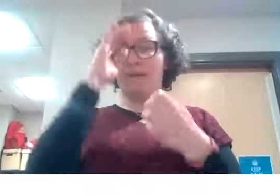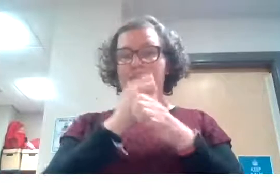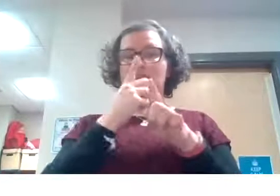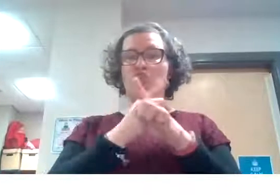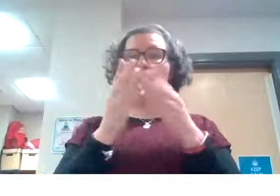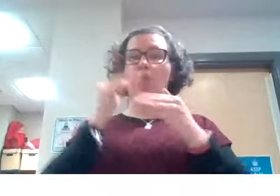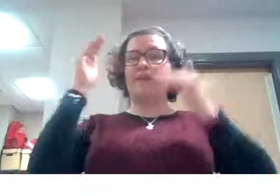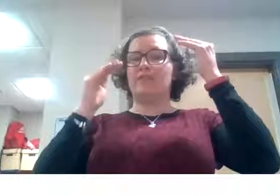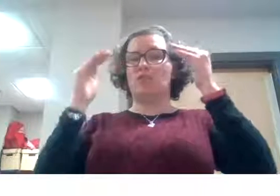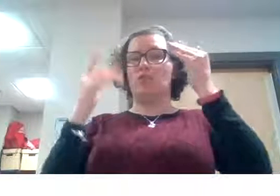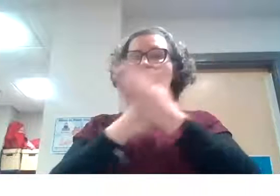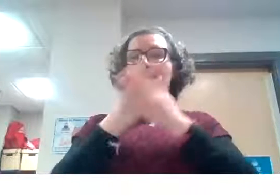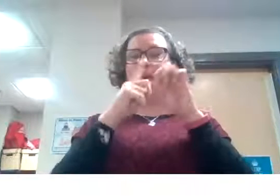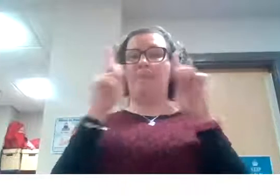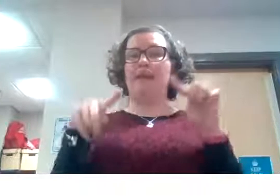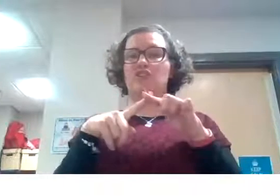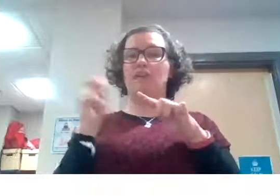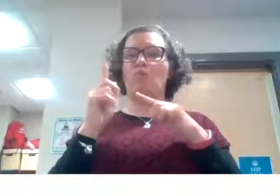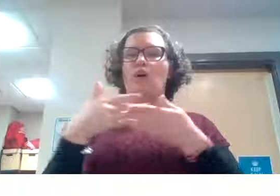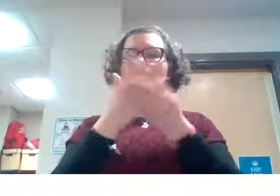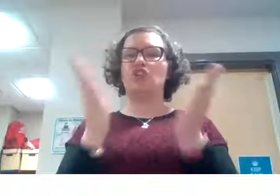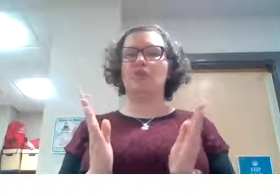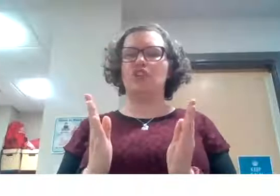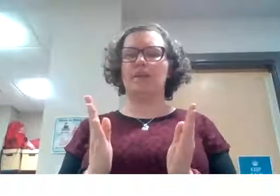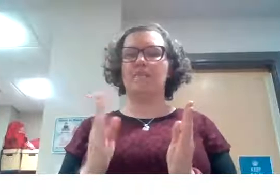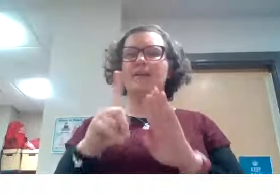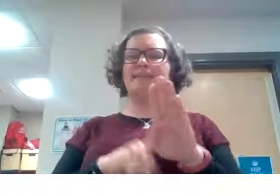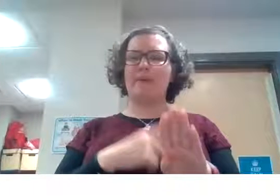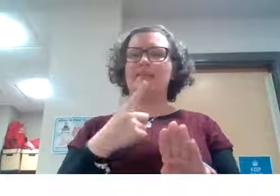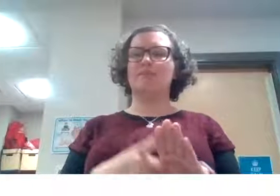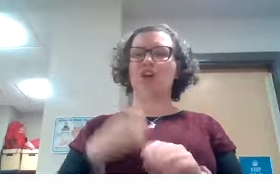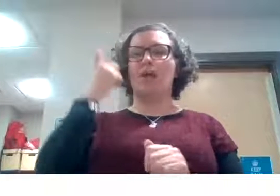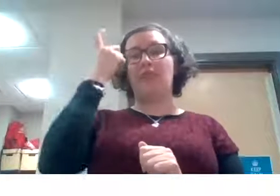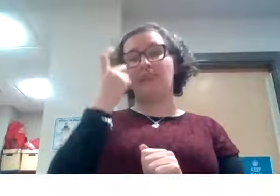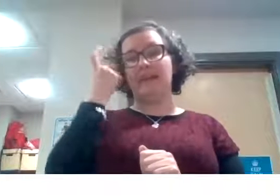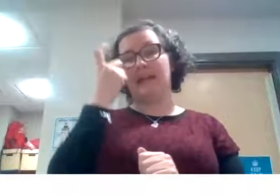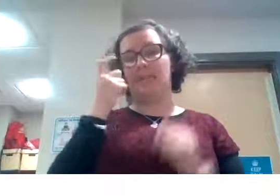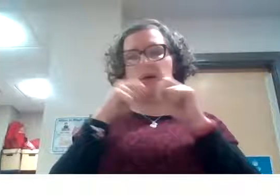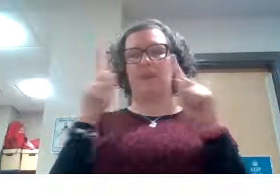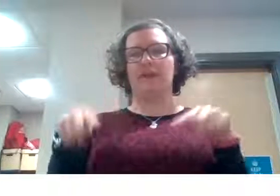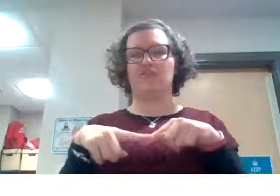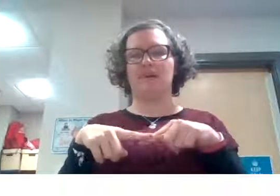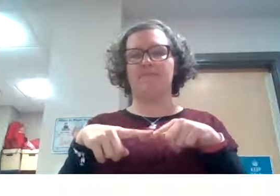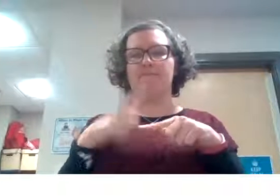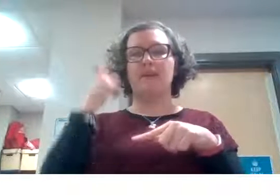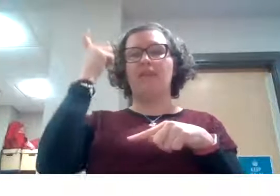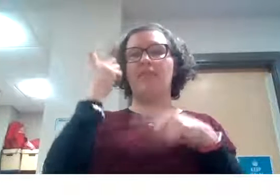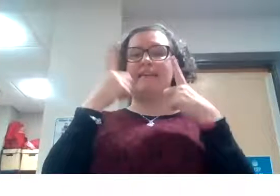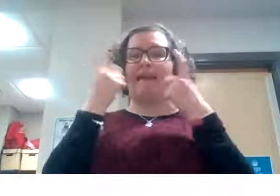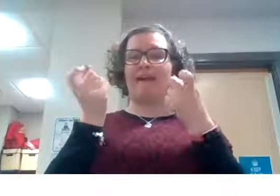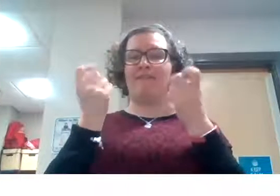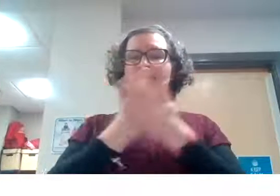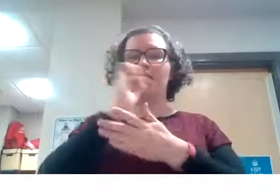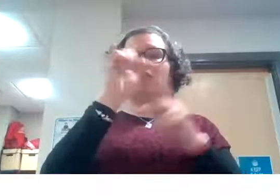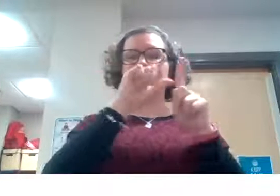but remember to talk with an adult about the pictures and what it shows you. Spend some time thinking about the picture.